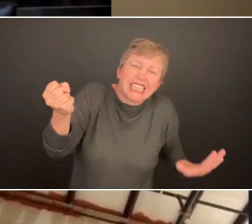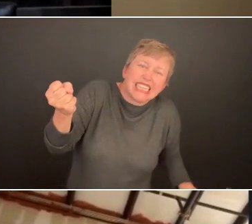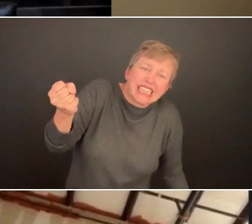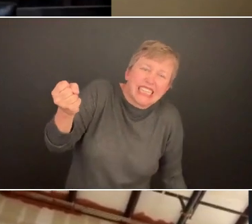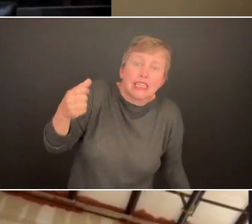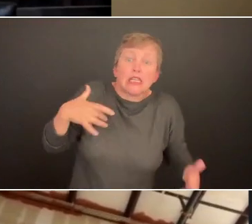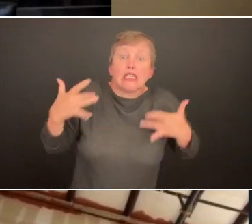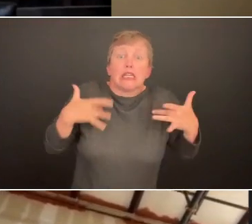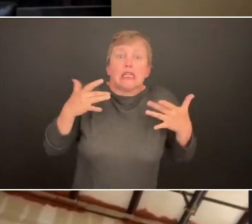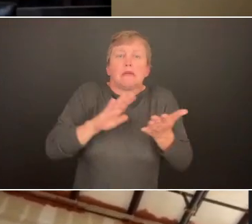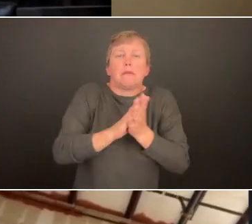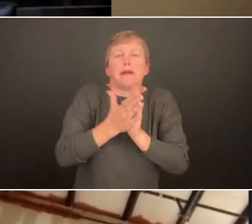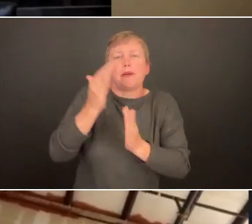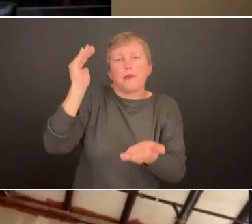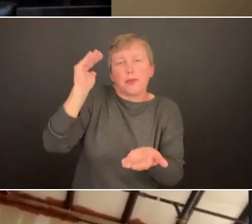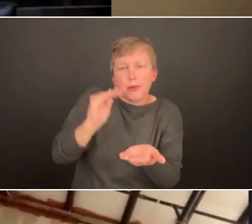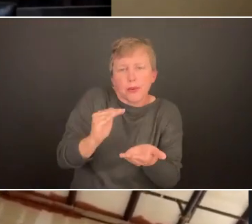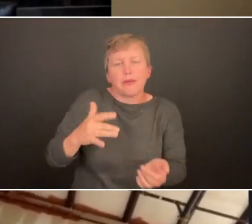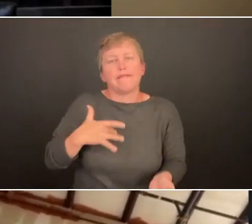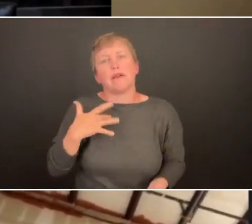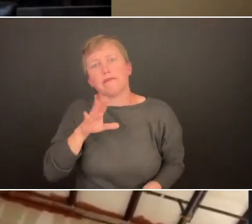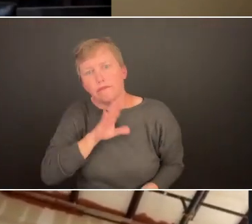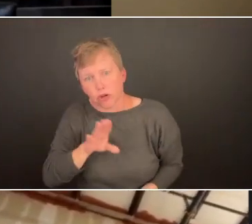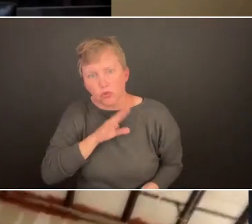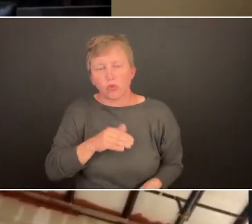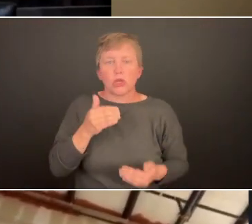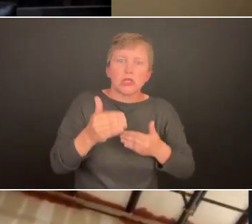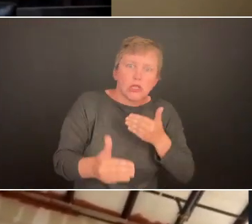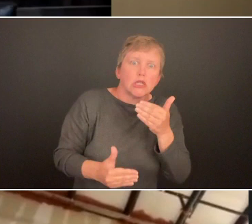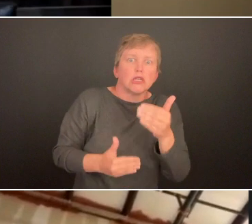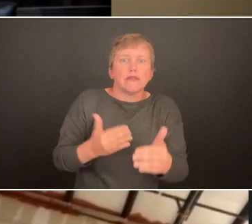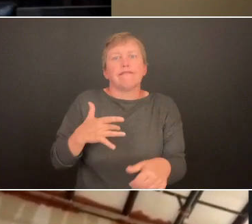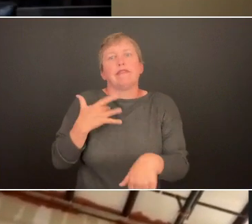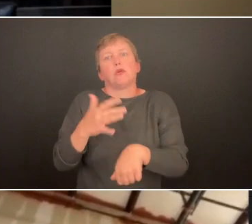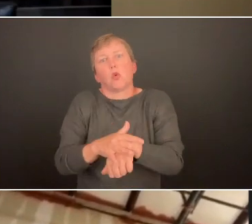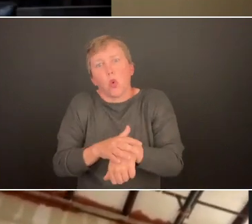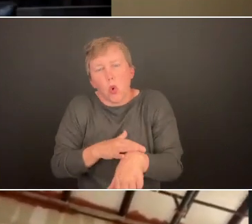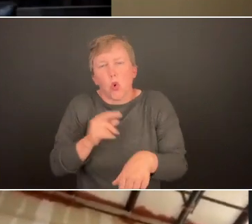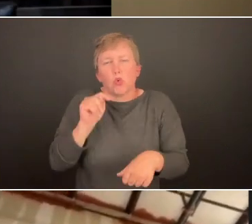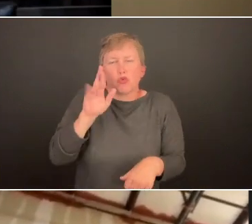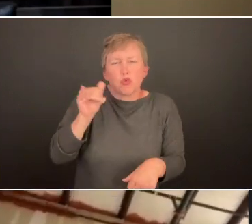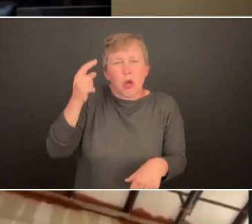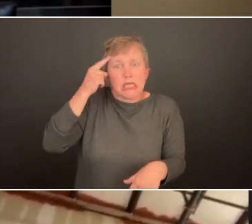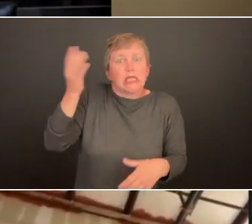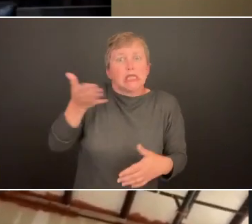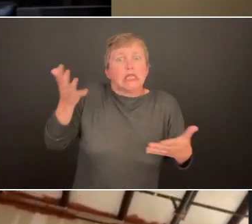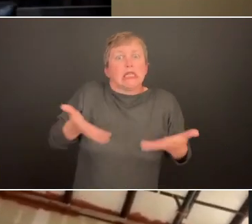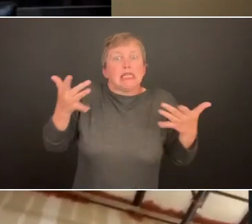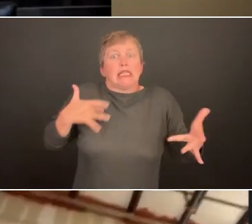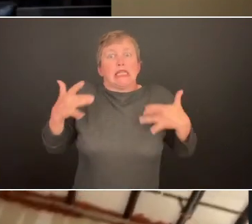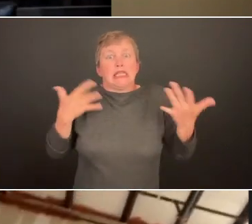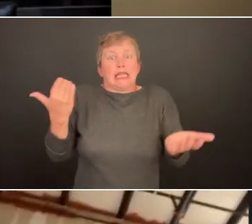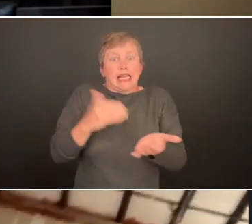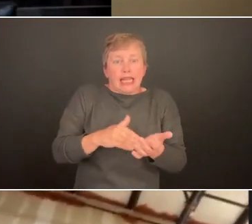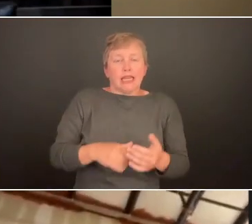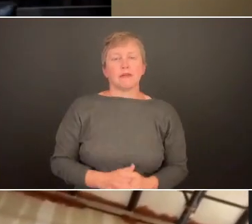positions. And it does take more time. Like if I want to get on my knees, I struggle. Like I have to hang on to my